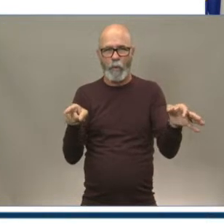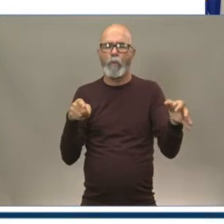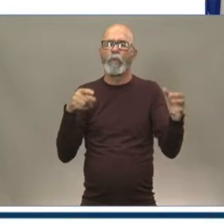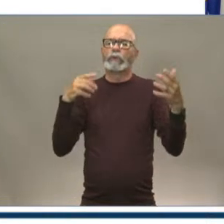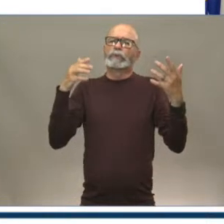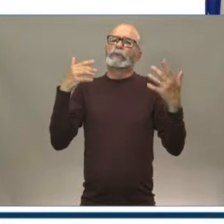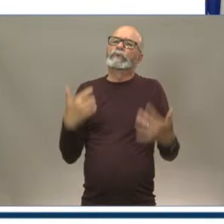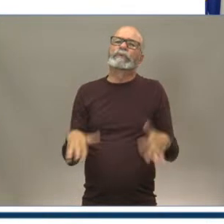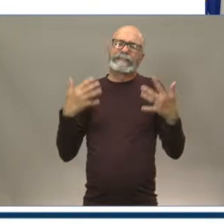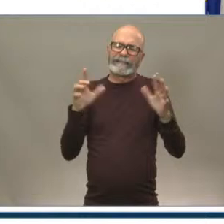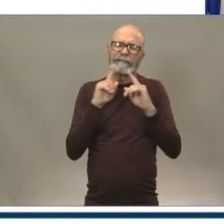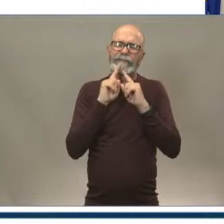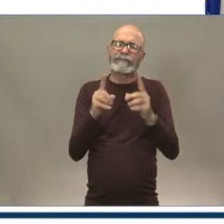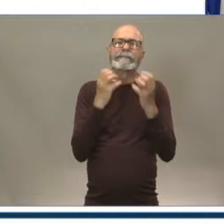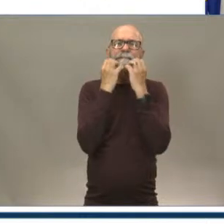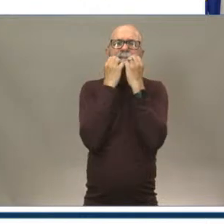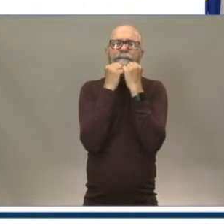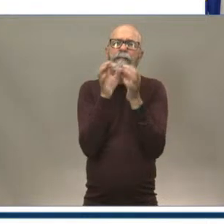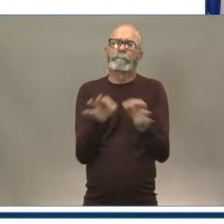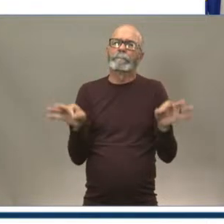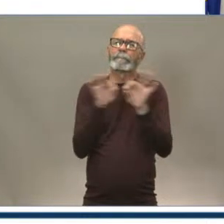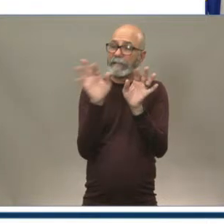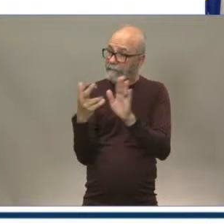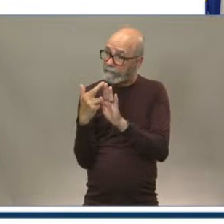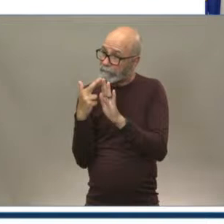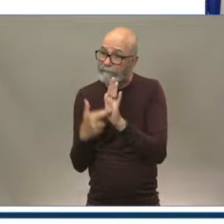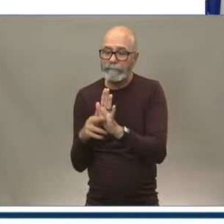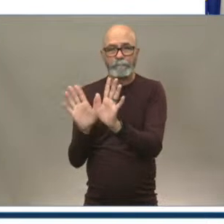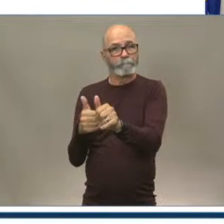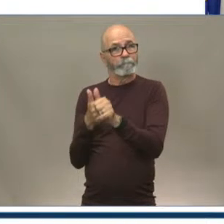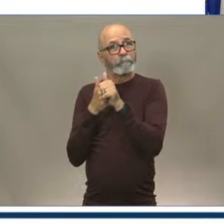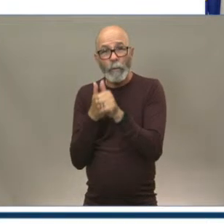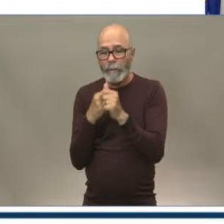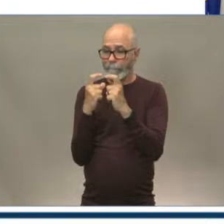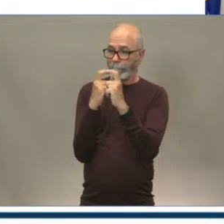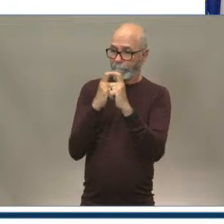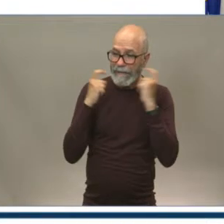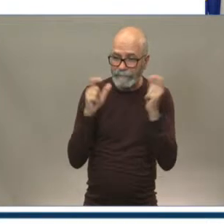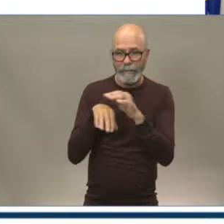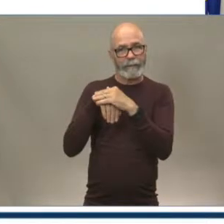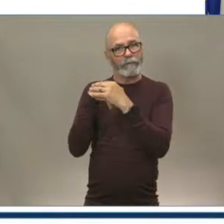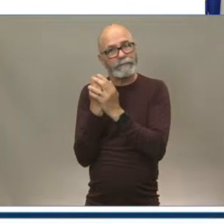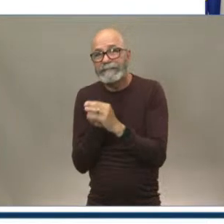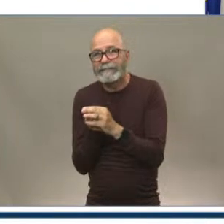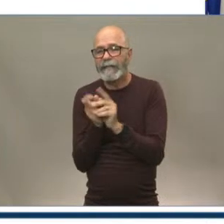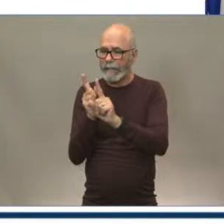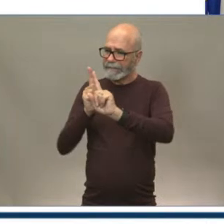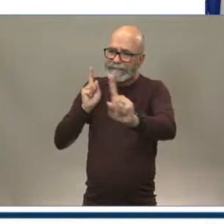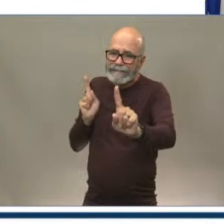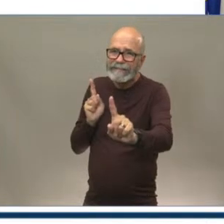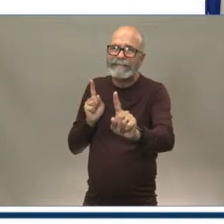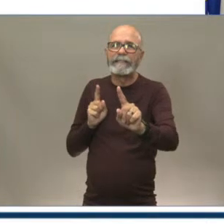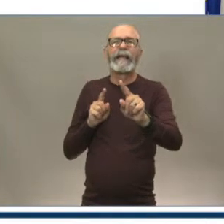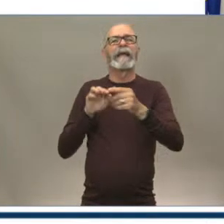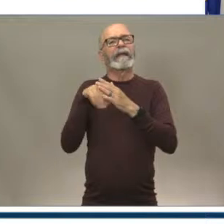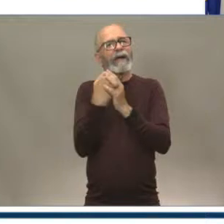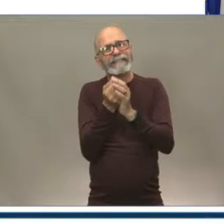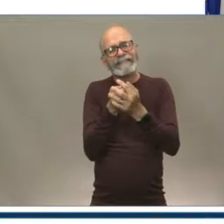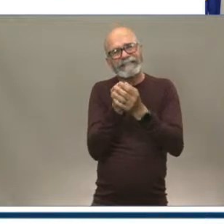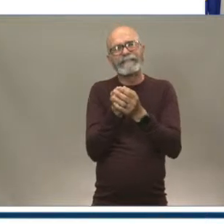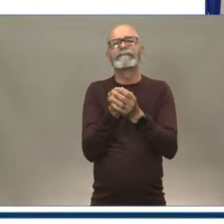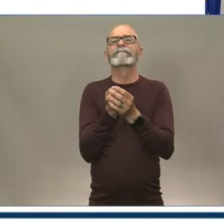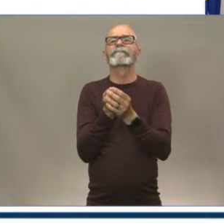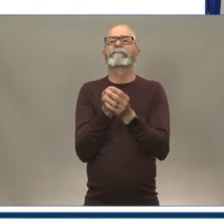that we follow those protocols. We stick to the basics of wearing your mask, continuing to keep your distance, washing your hands, and following